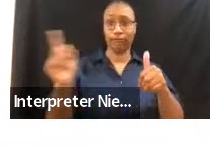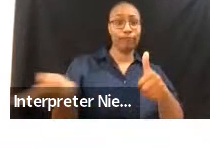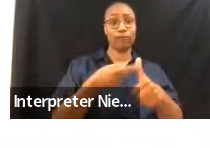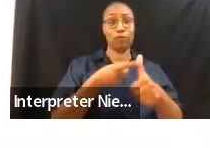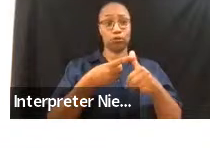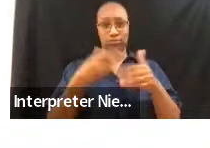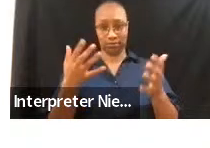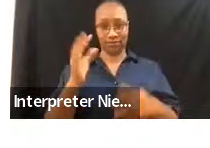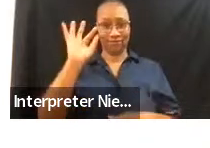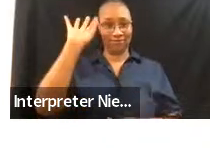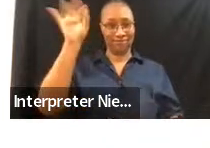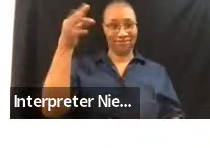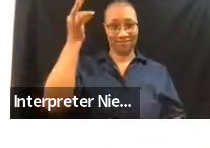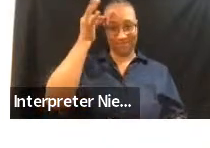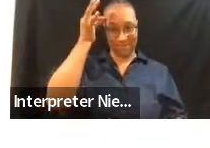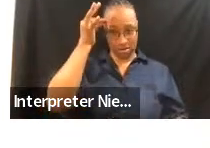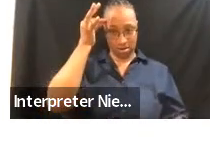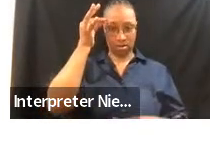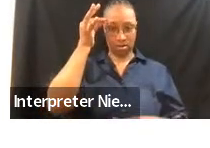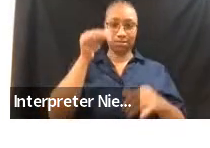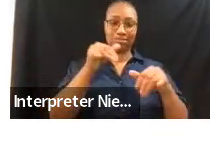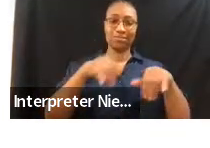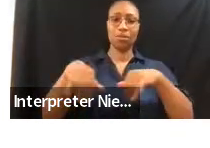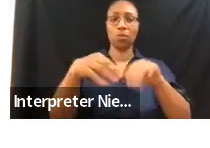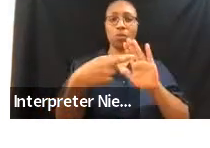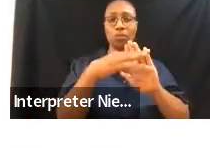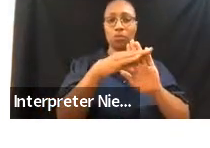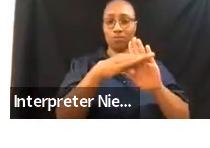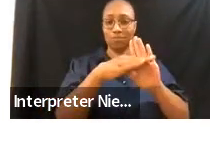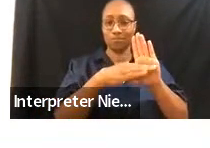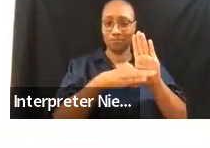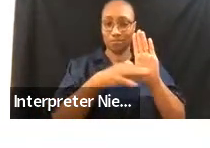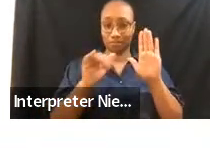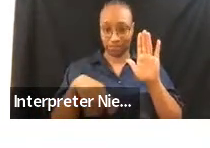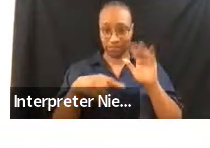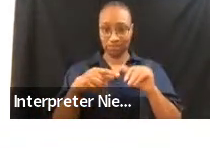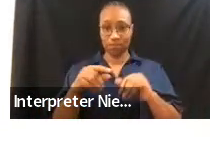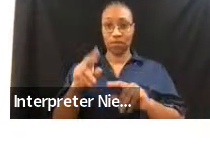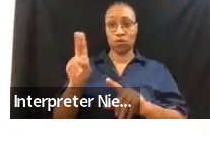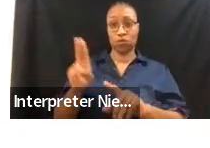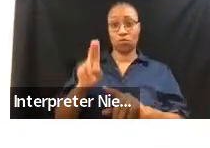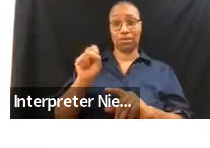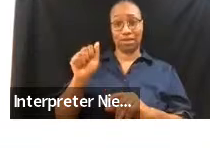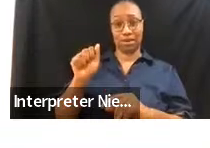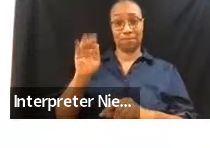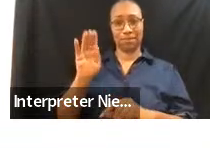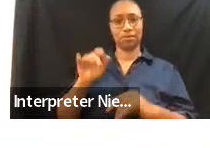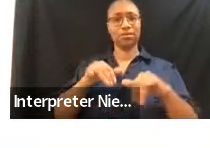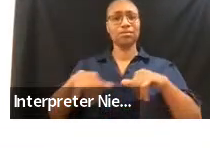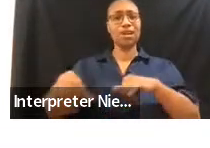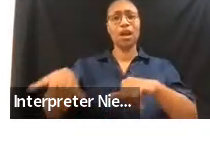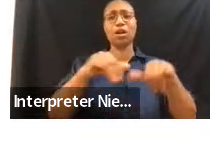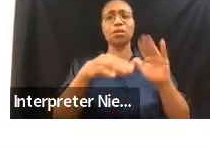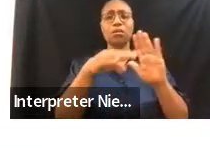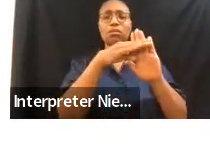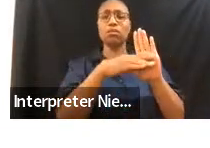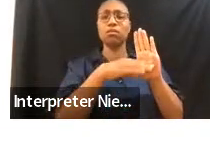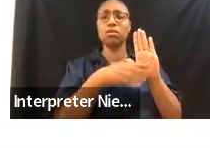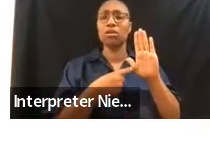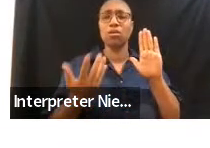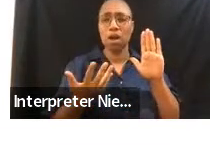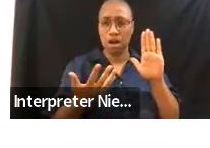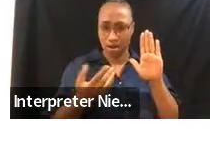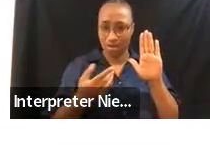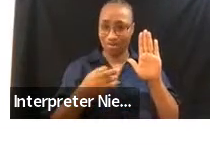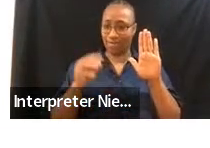start out by reviewing the Access Board standards for medical diagnostic equipment, a resource you can use to